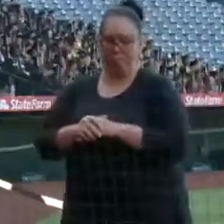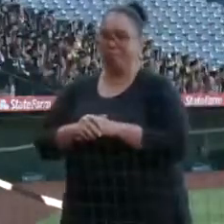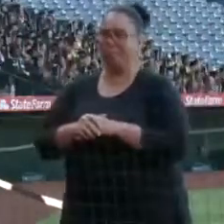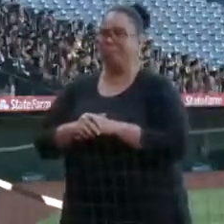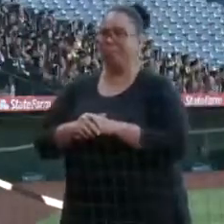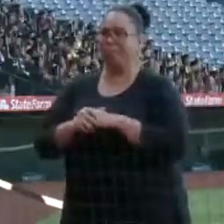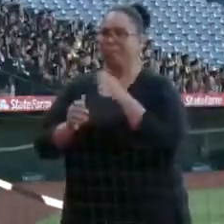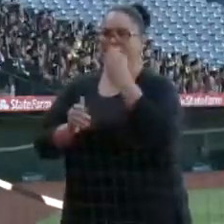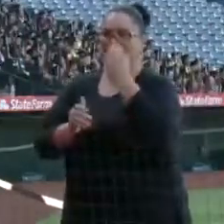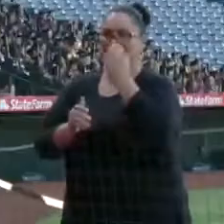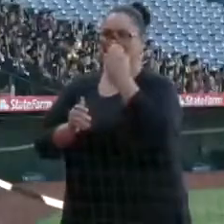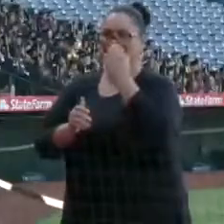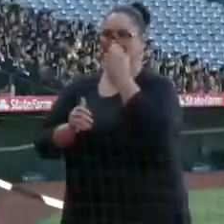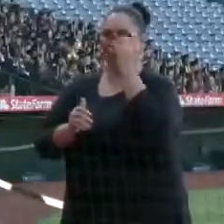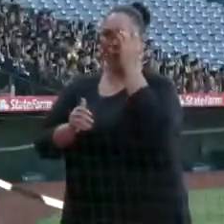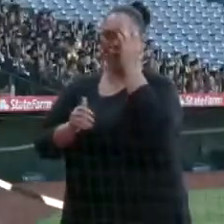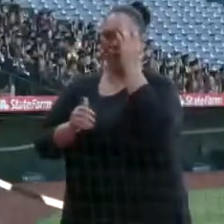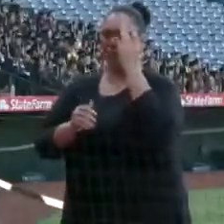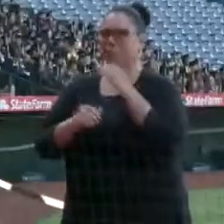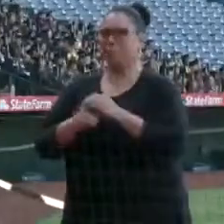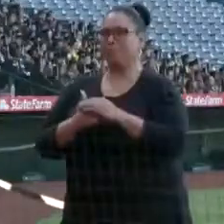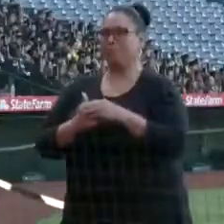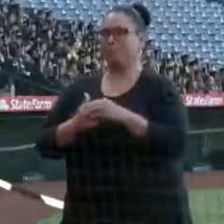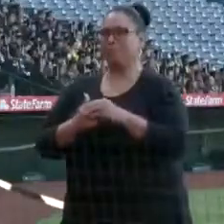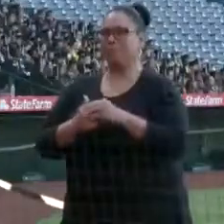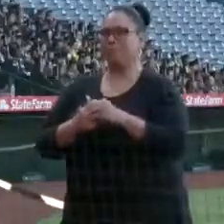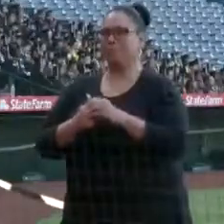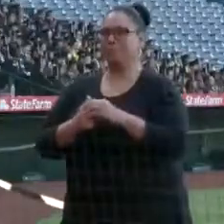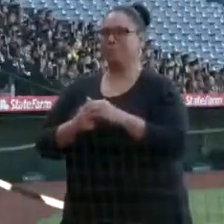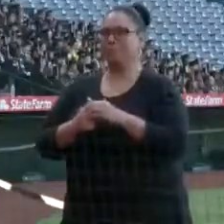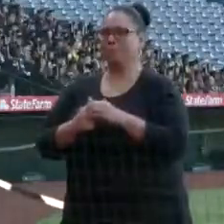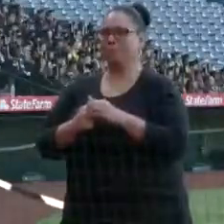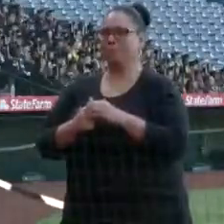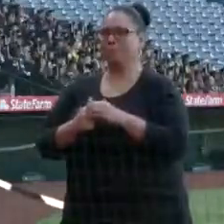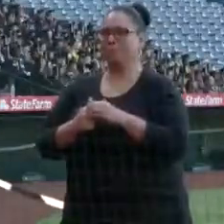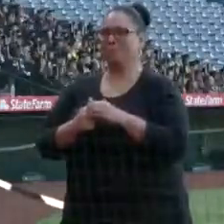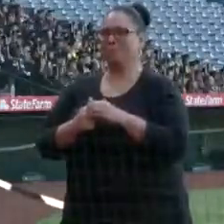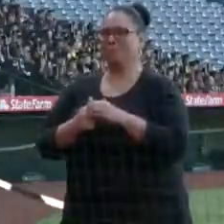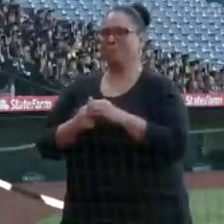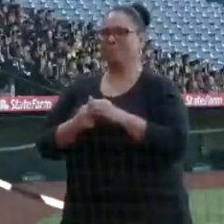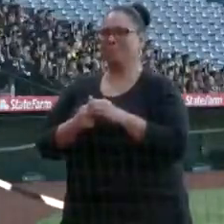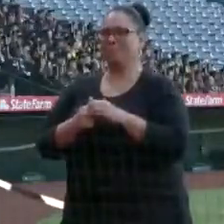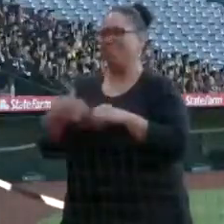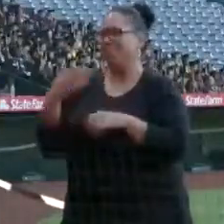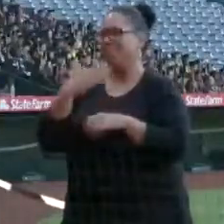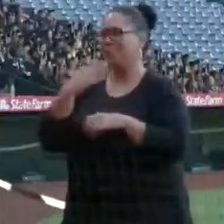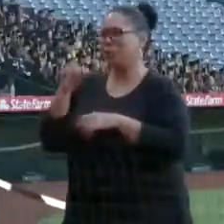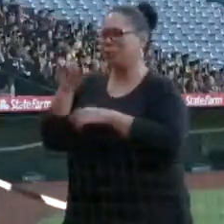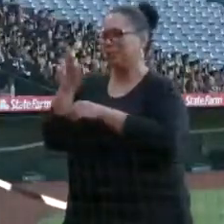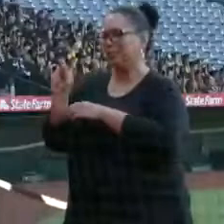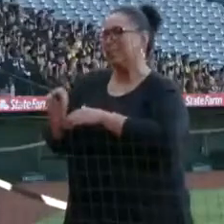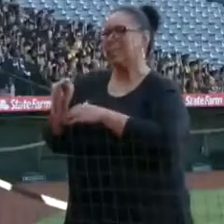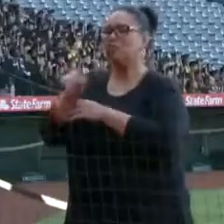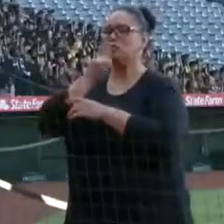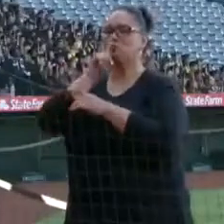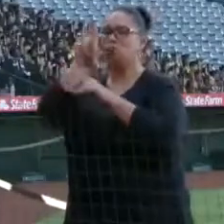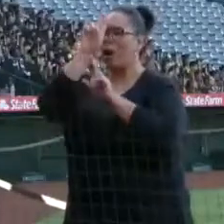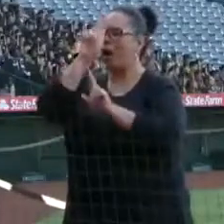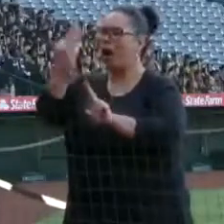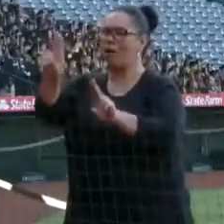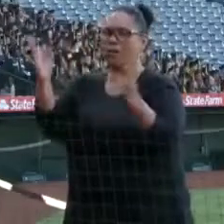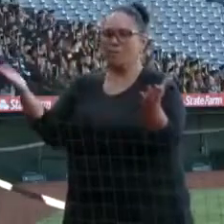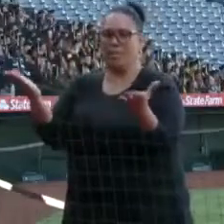Thank you, Dean Wallace. It is truly an honor to be here